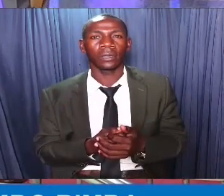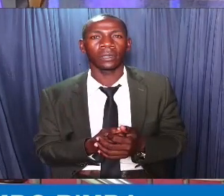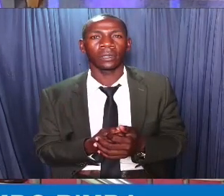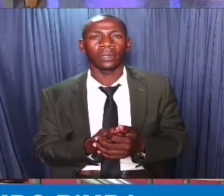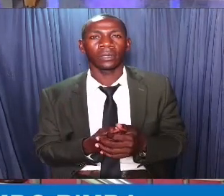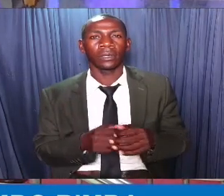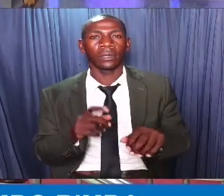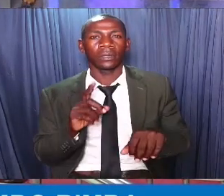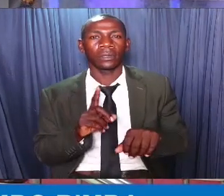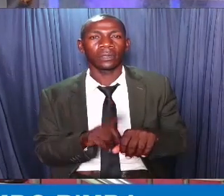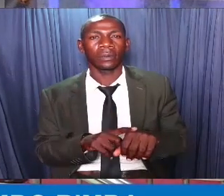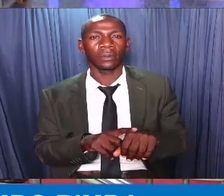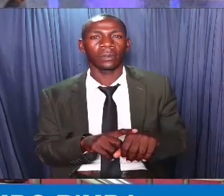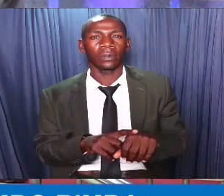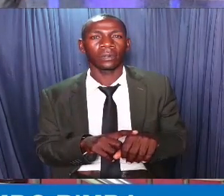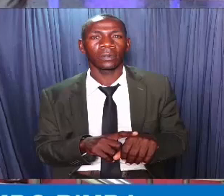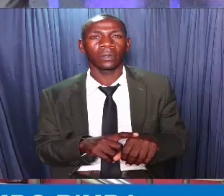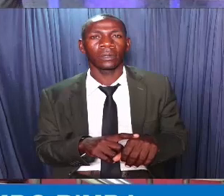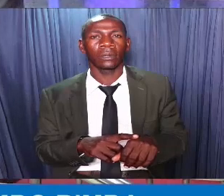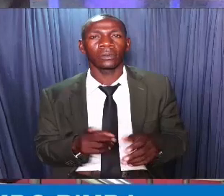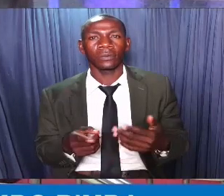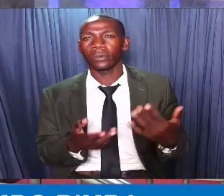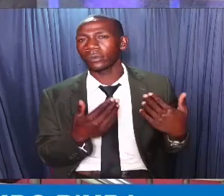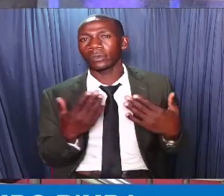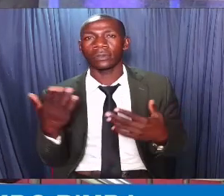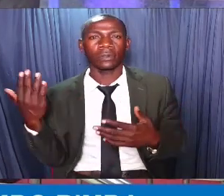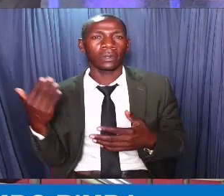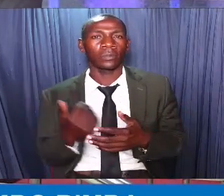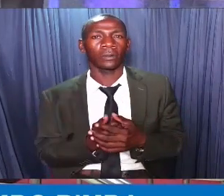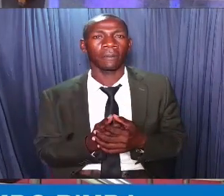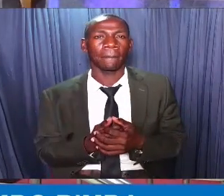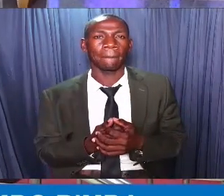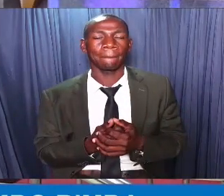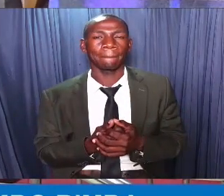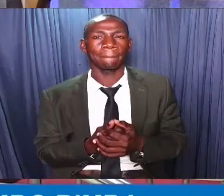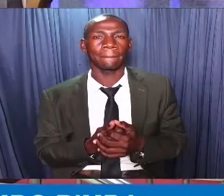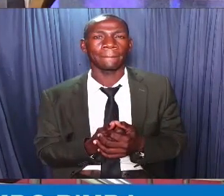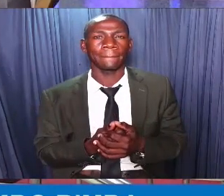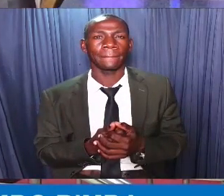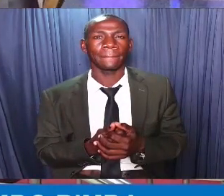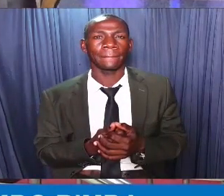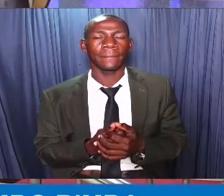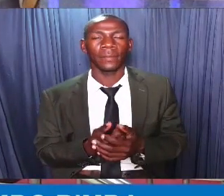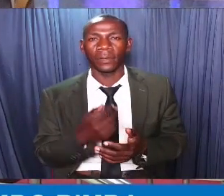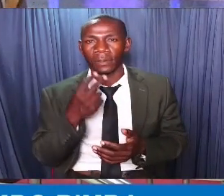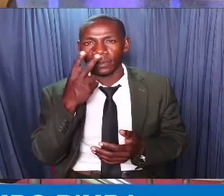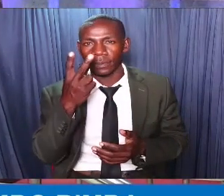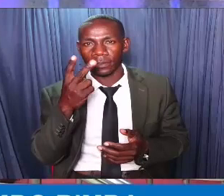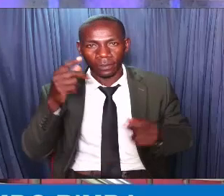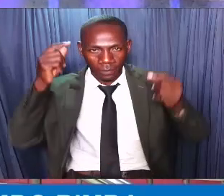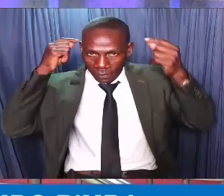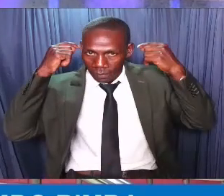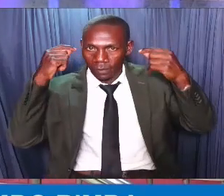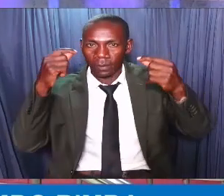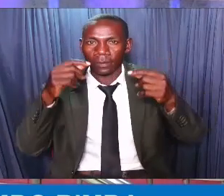moja kasoro dakika tano ndio mtu anaenda kuoga. A quarter to seven, one is going to wash herself. Ndio wamuona amefunga kiremba sasa. Then you see